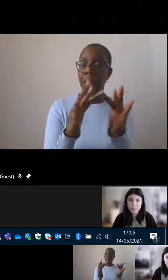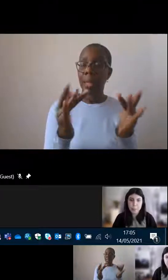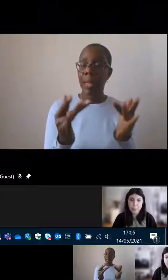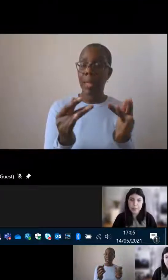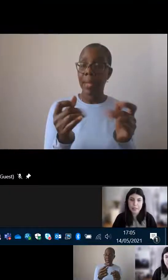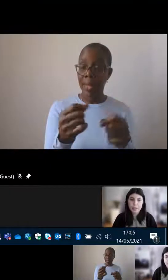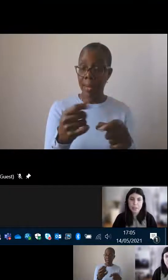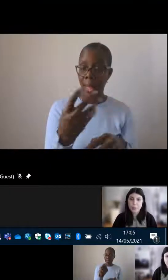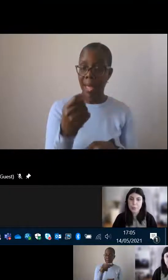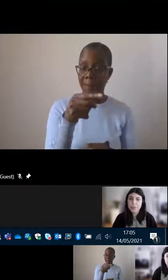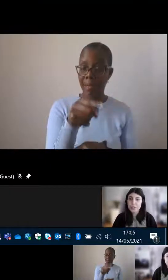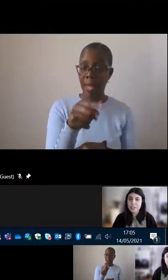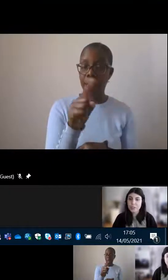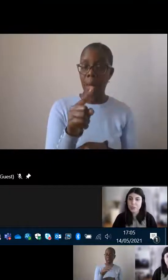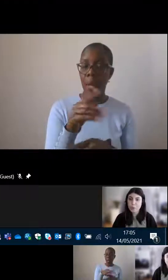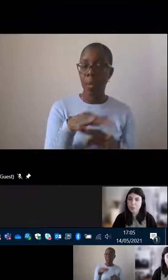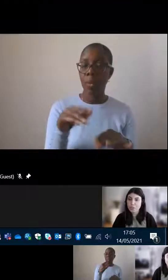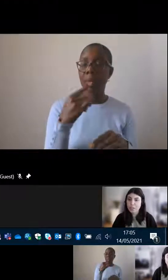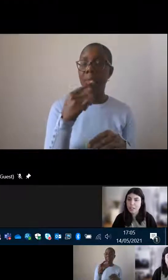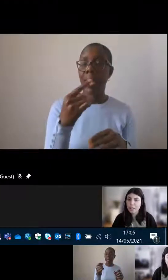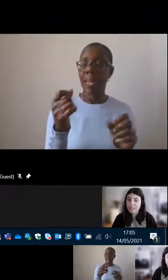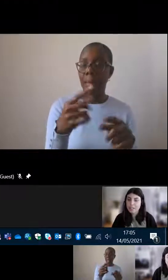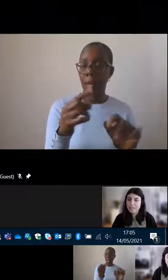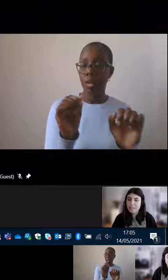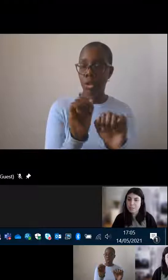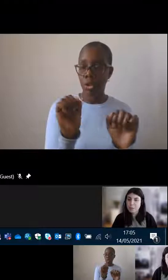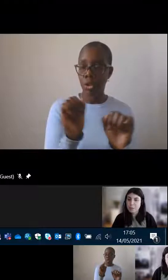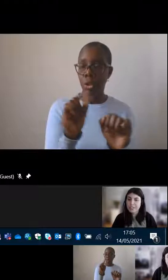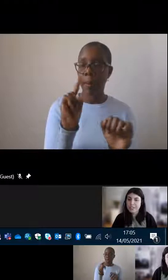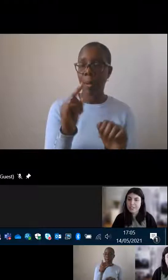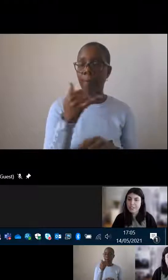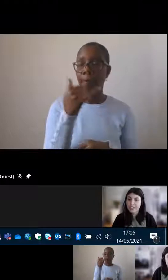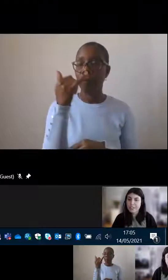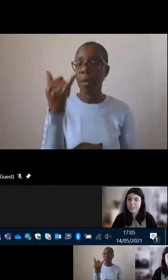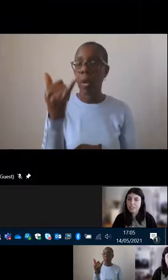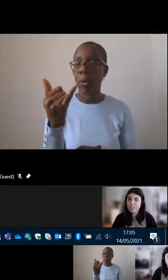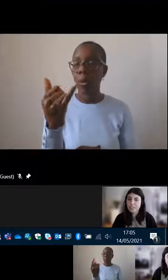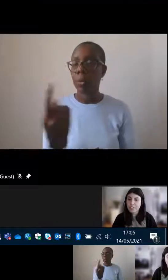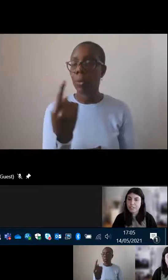read out the phone number. Or you can call